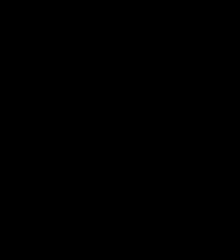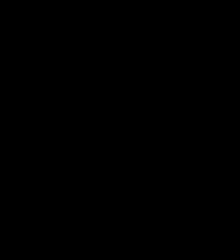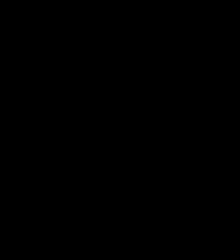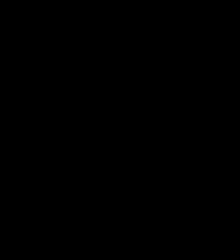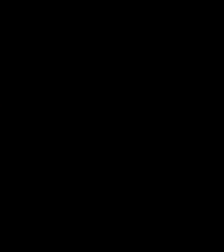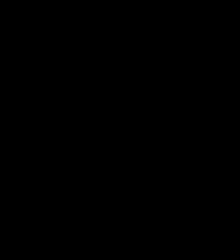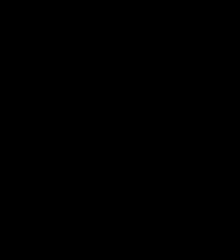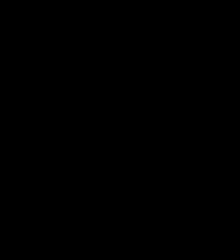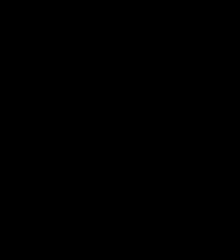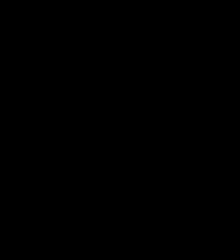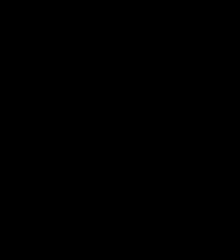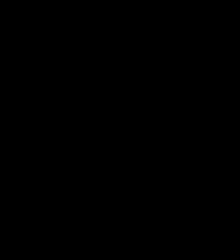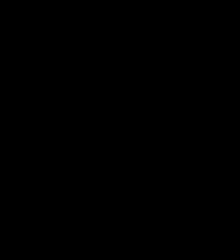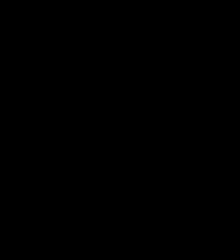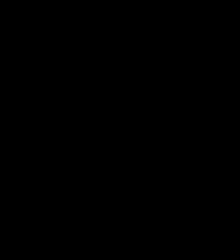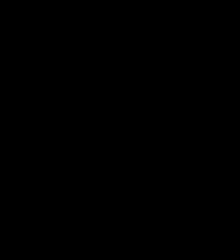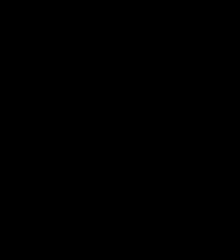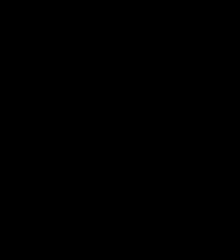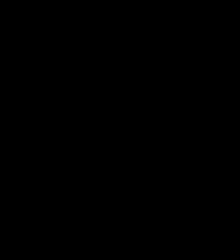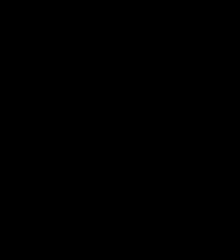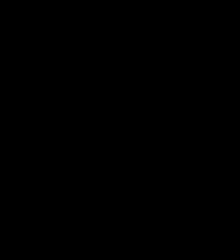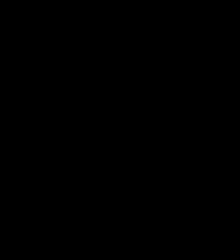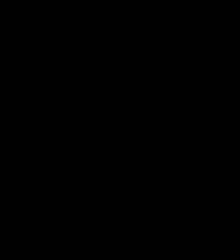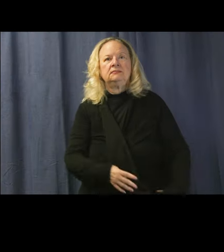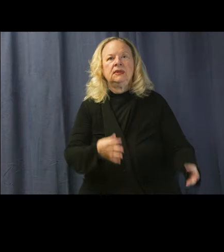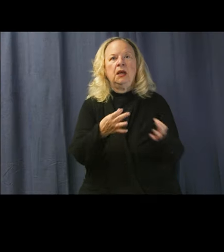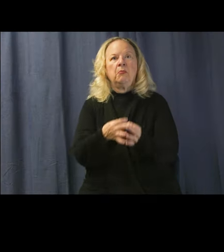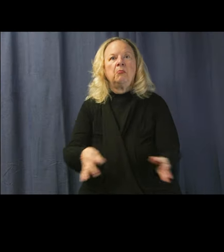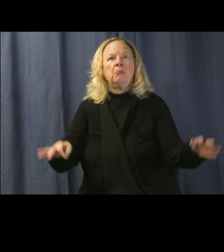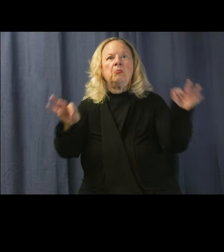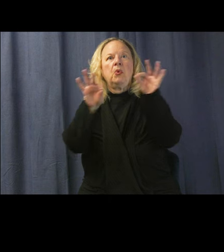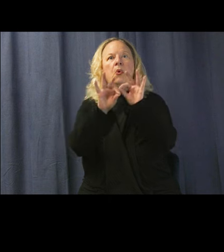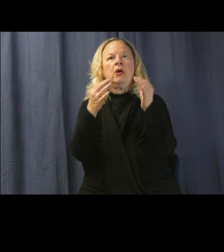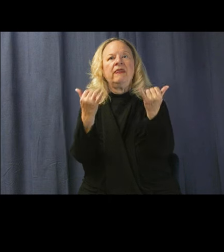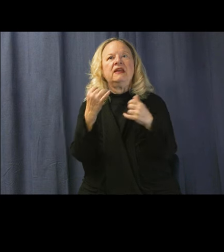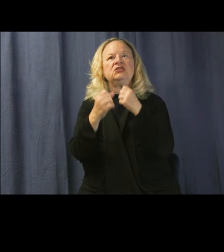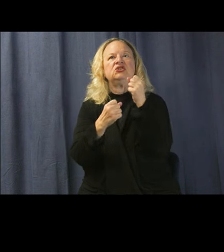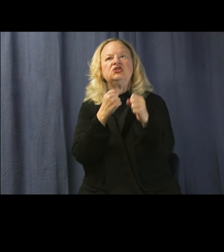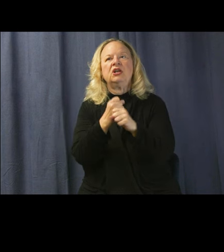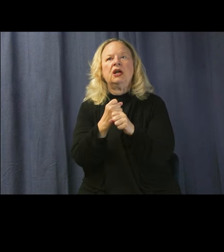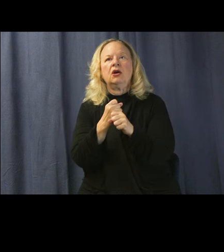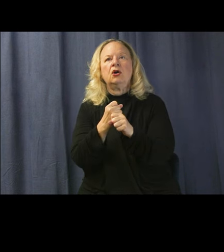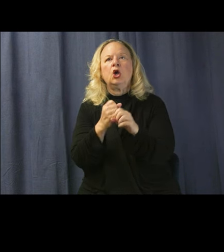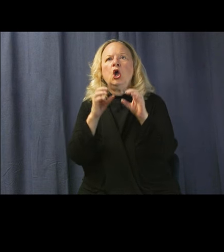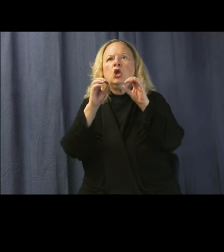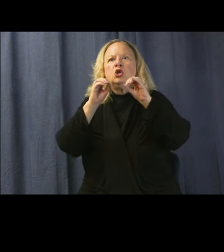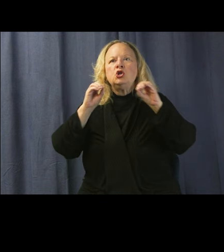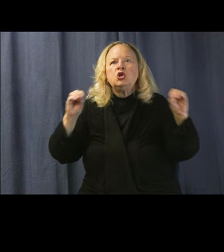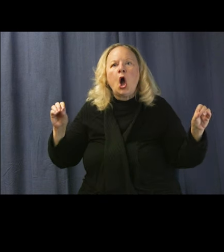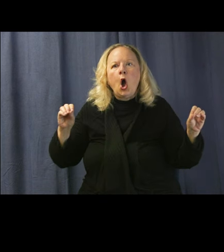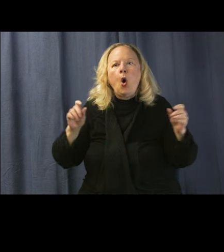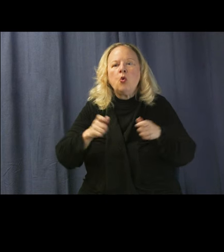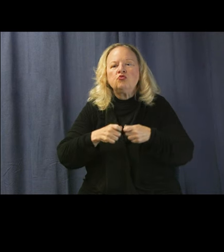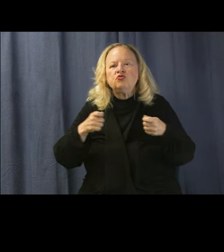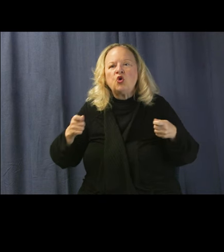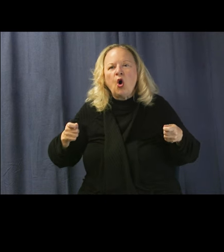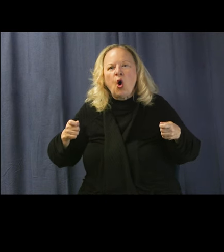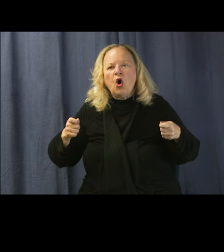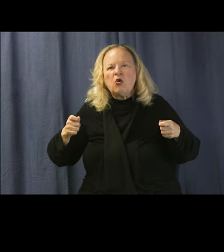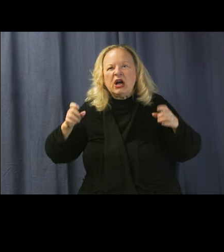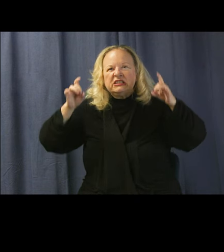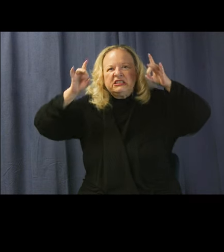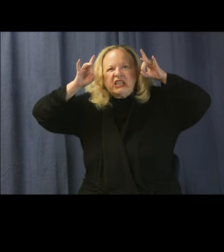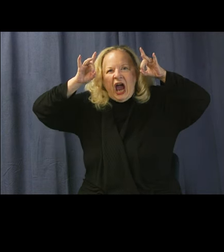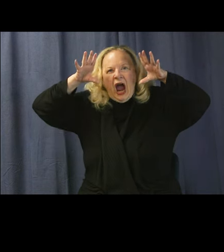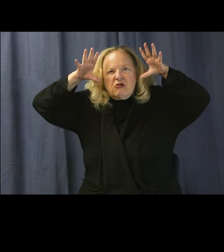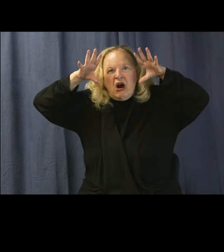We're going to begin this year with something very important, and that is no Torah terrorists.